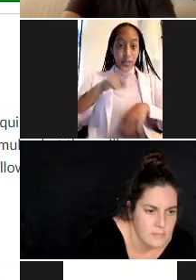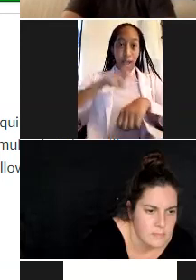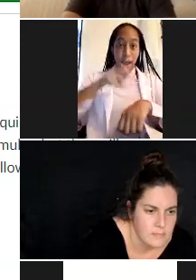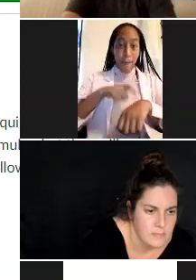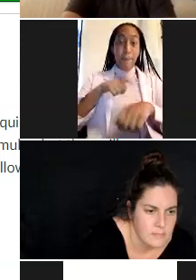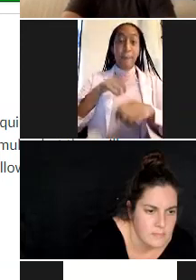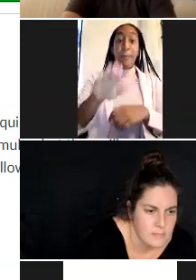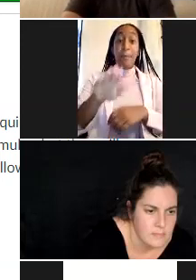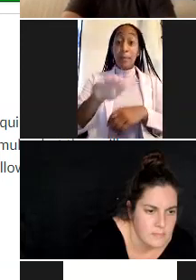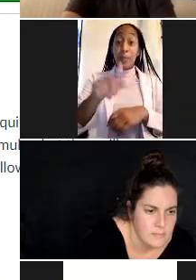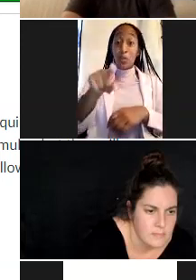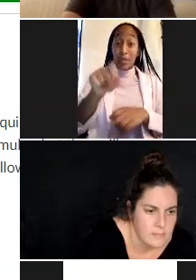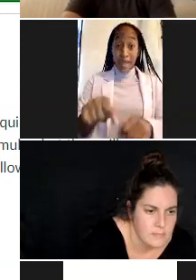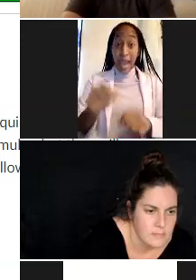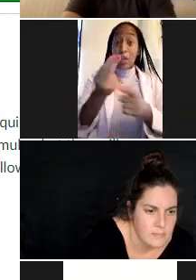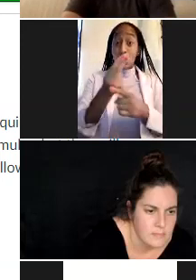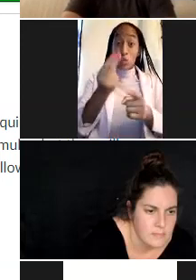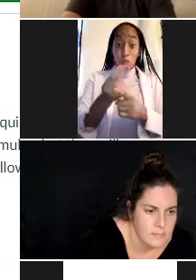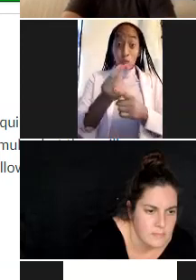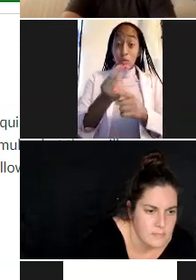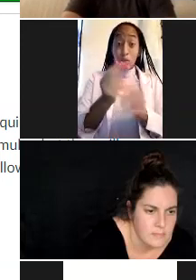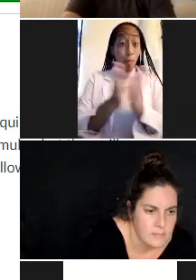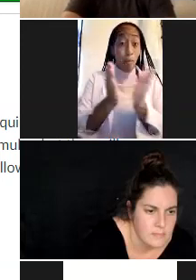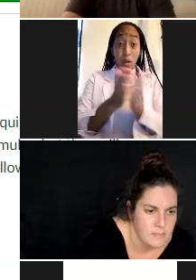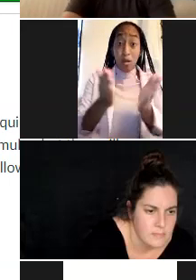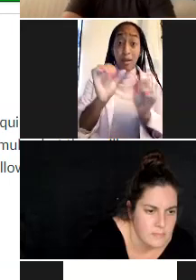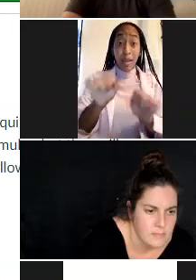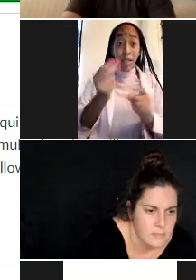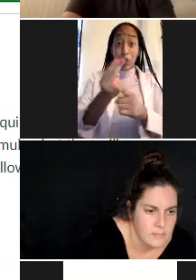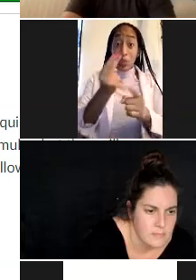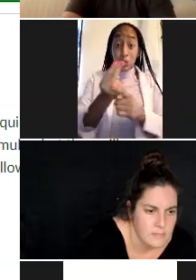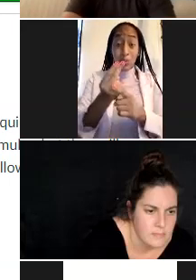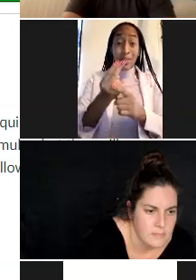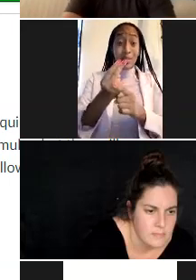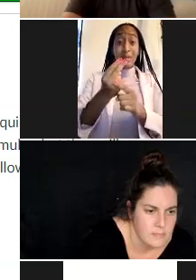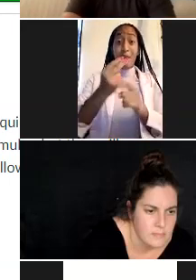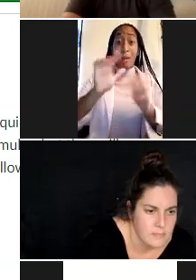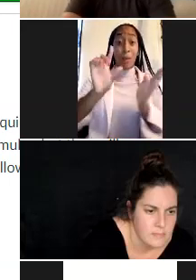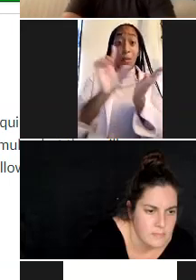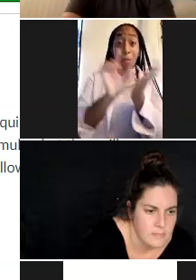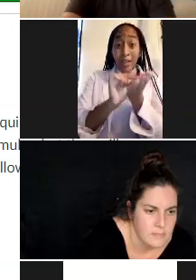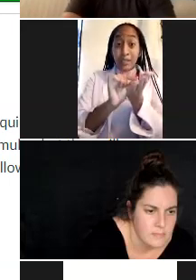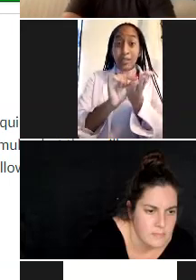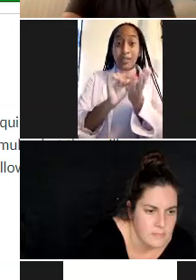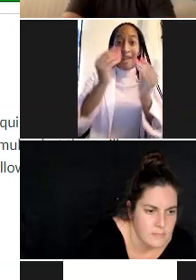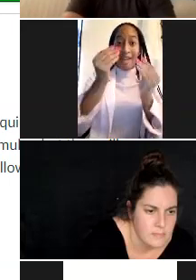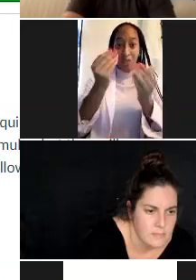formula sheets. So anything you want to have, printed wise, feel free to use